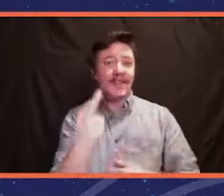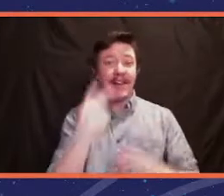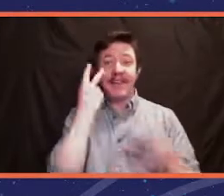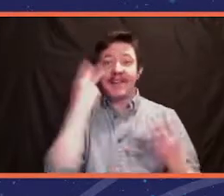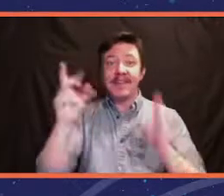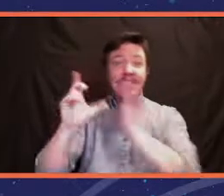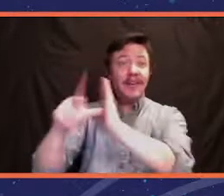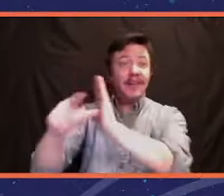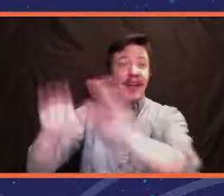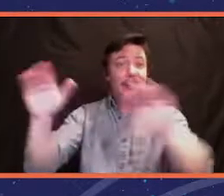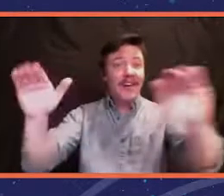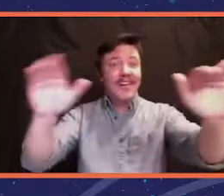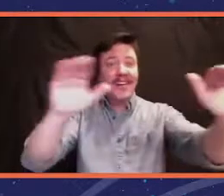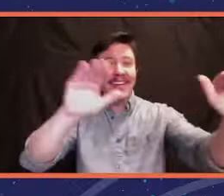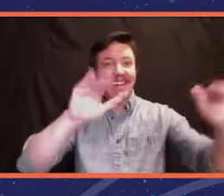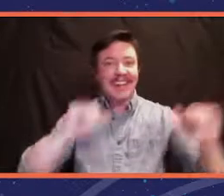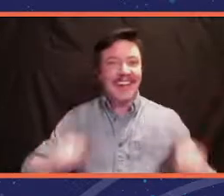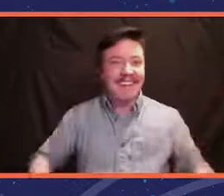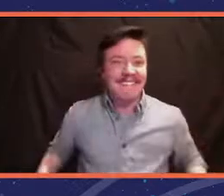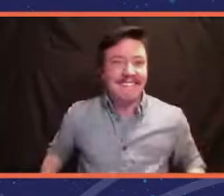Friends.